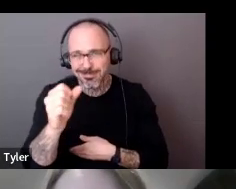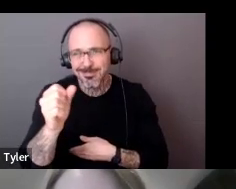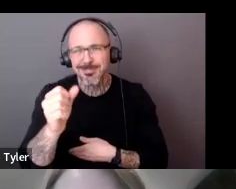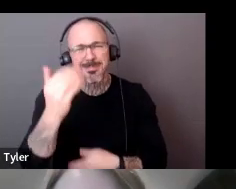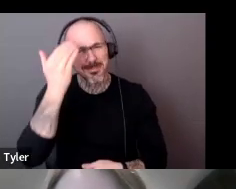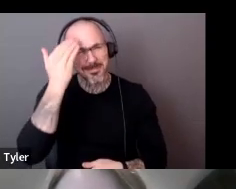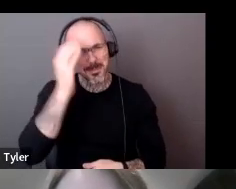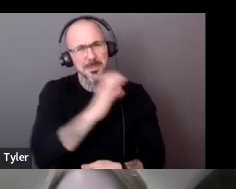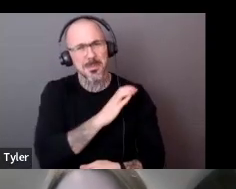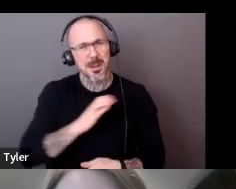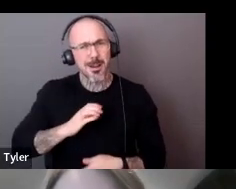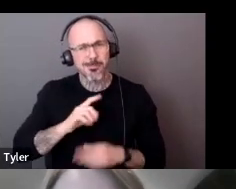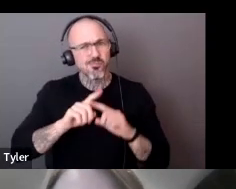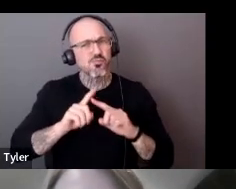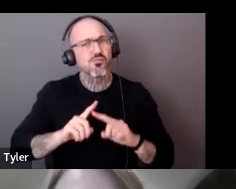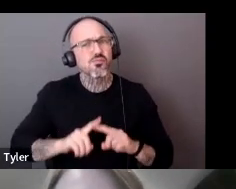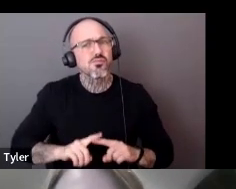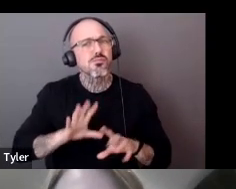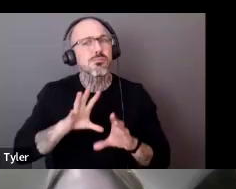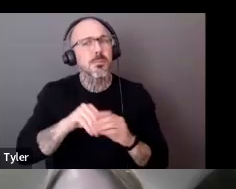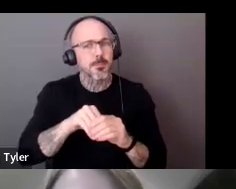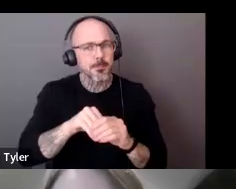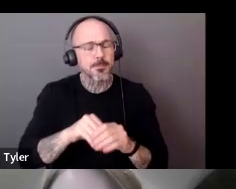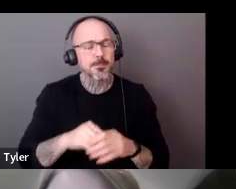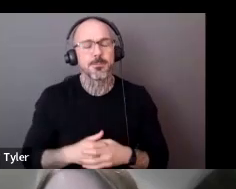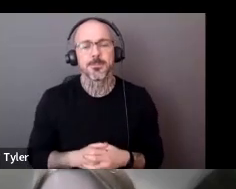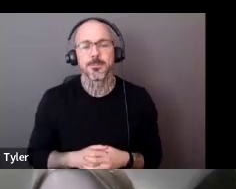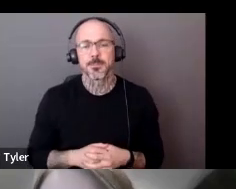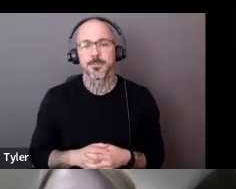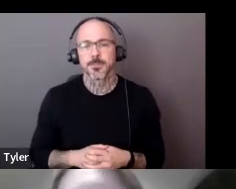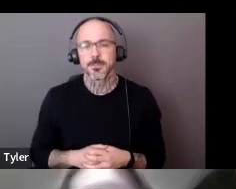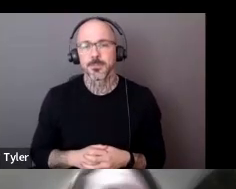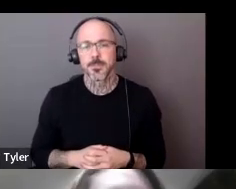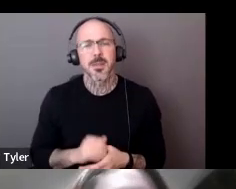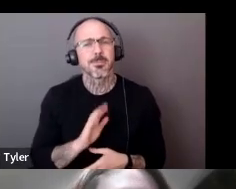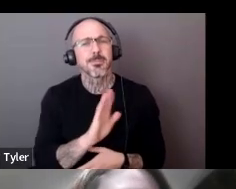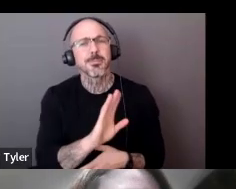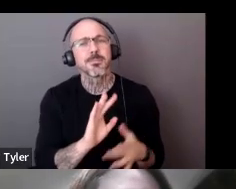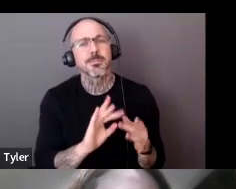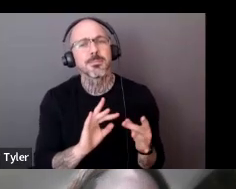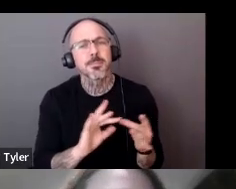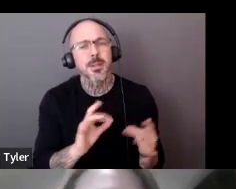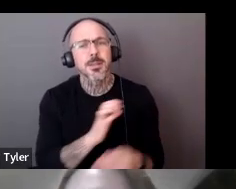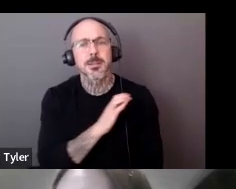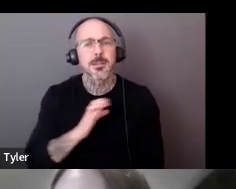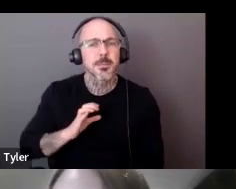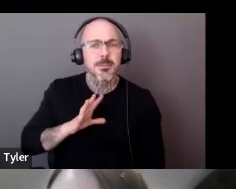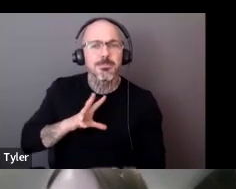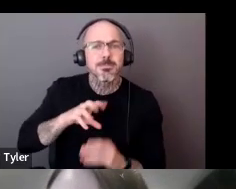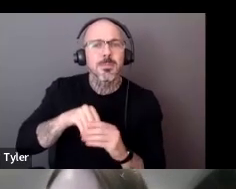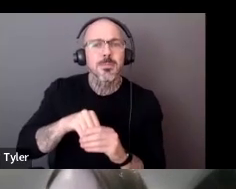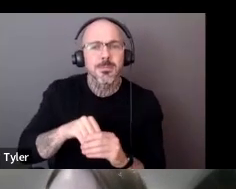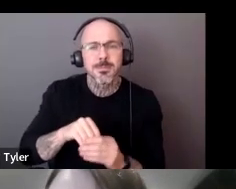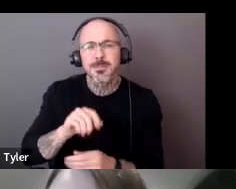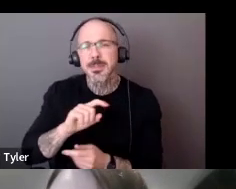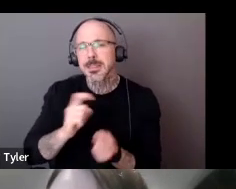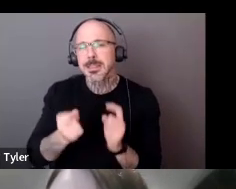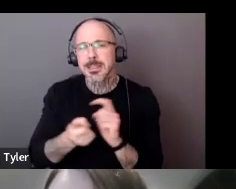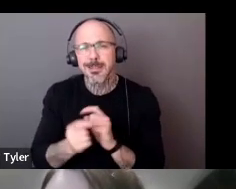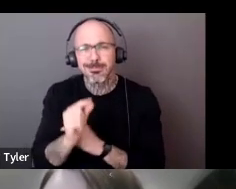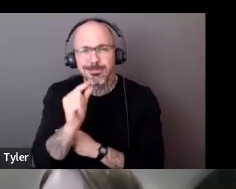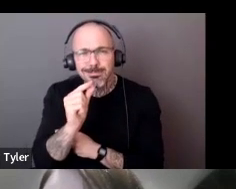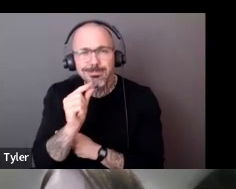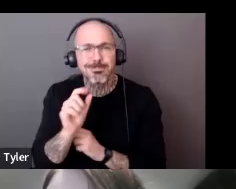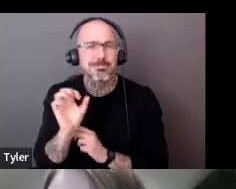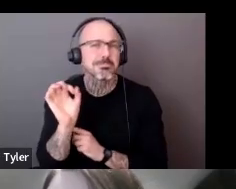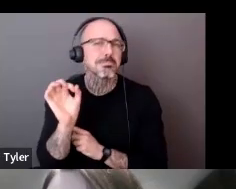spoke about, like you said, being a part of these committees and making small changes, such as